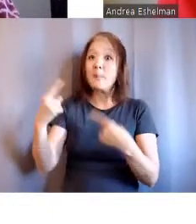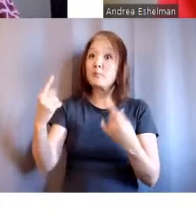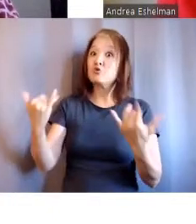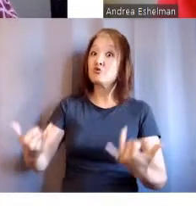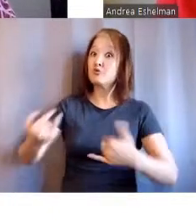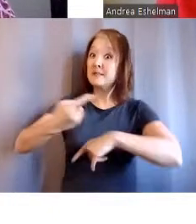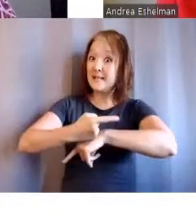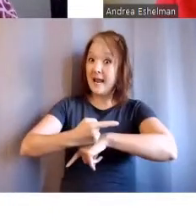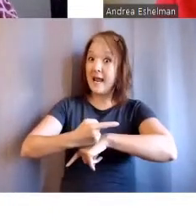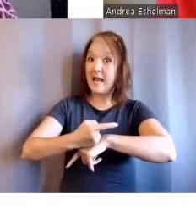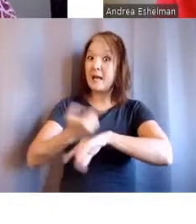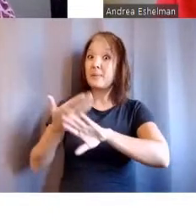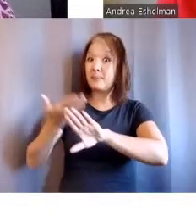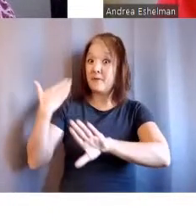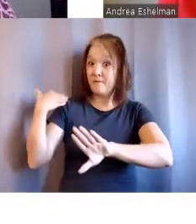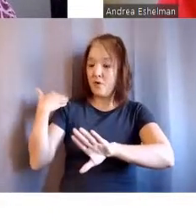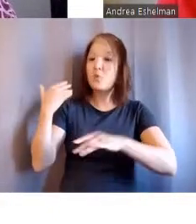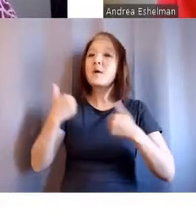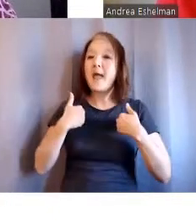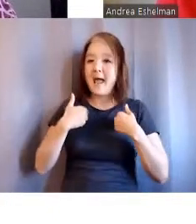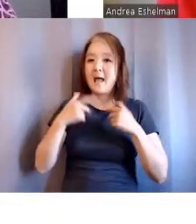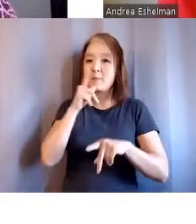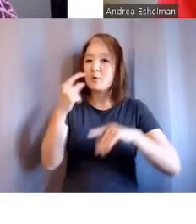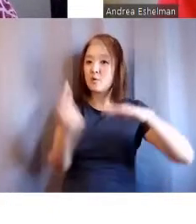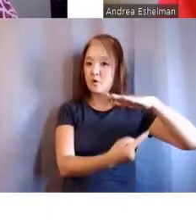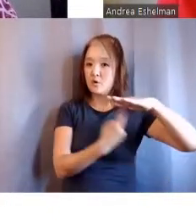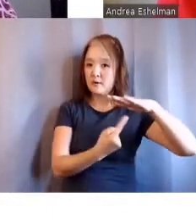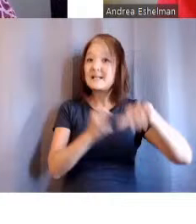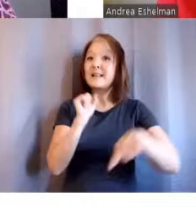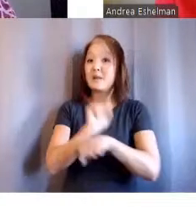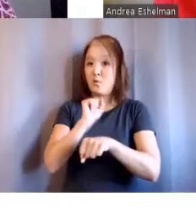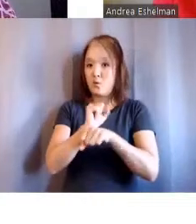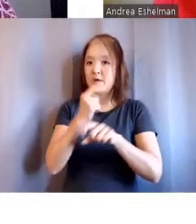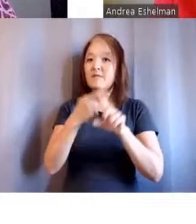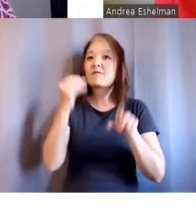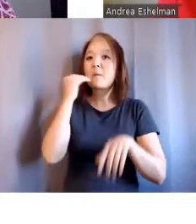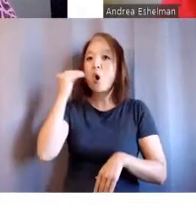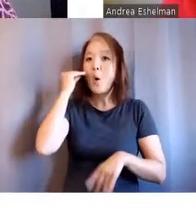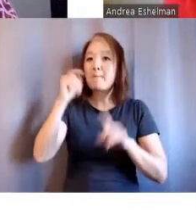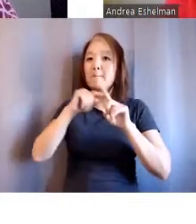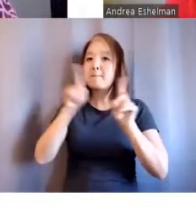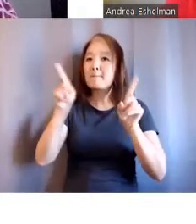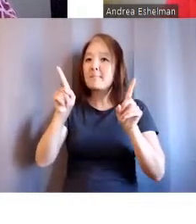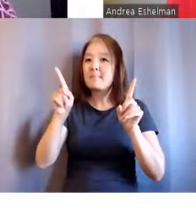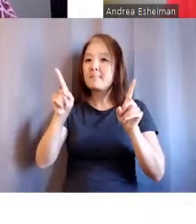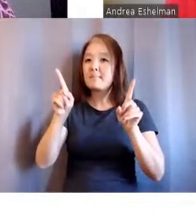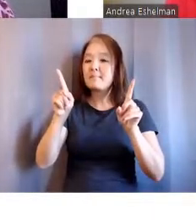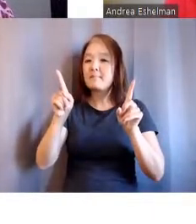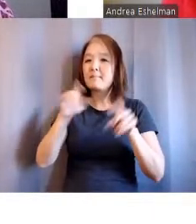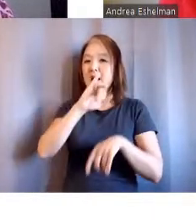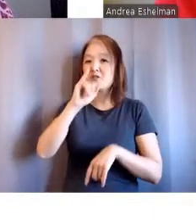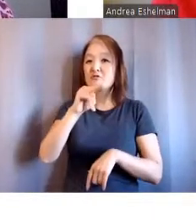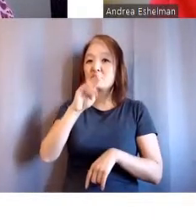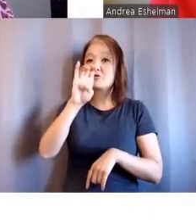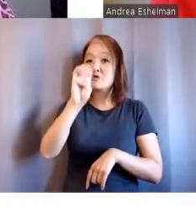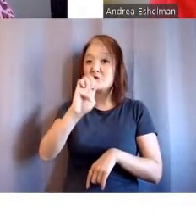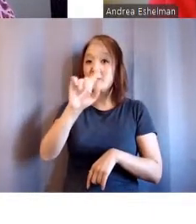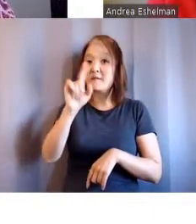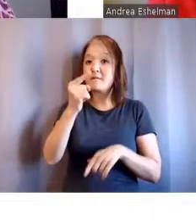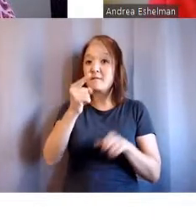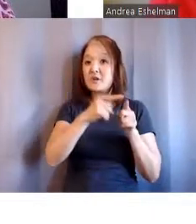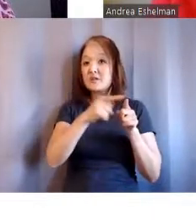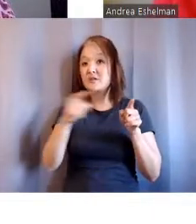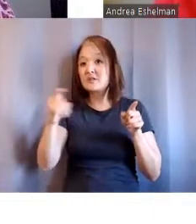had people who were quarantined and they were working from home. Going forward from June 1st, to